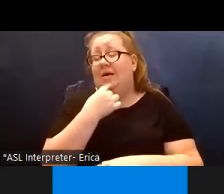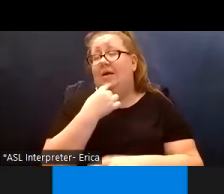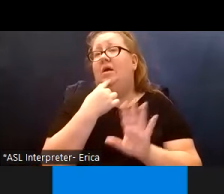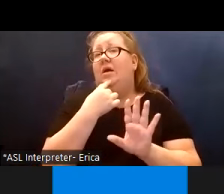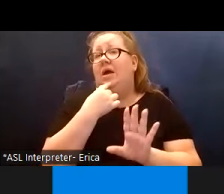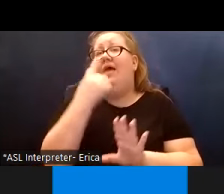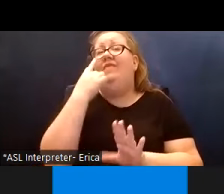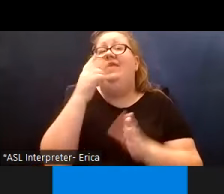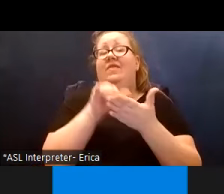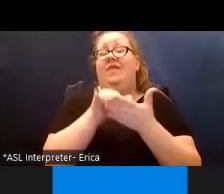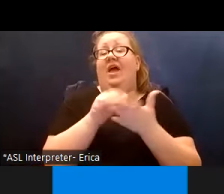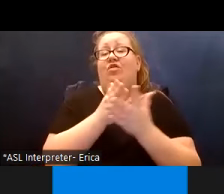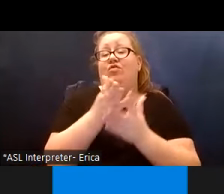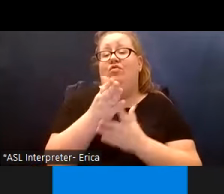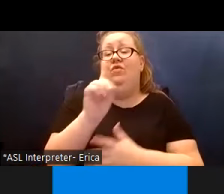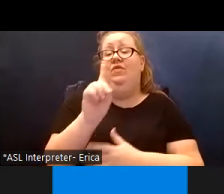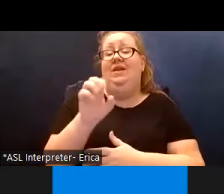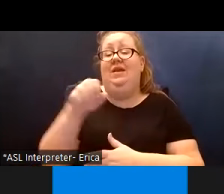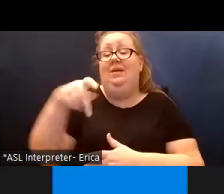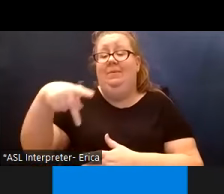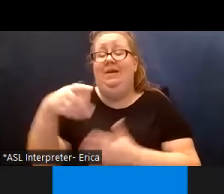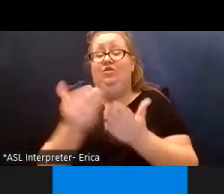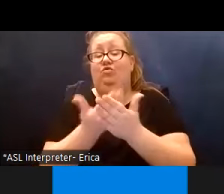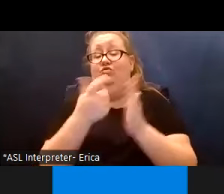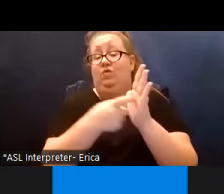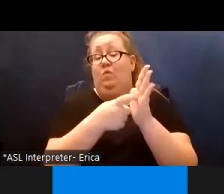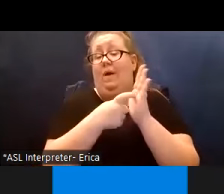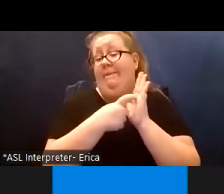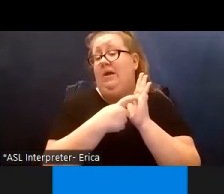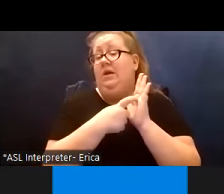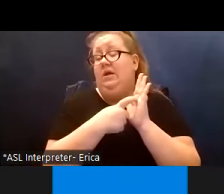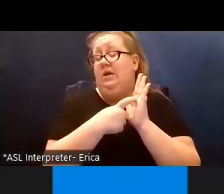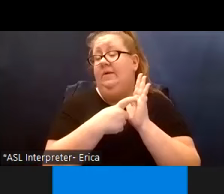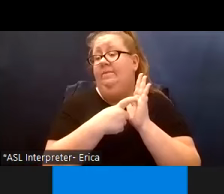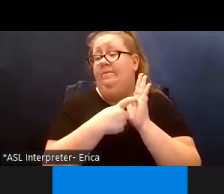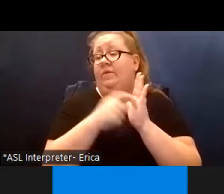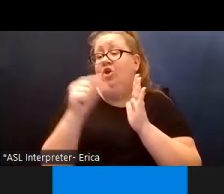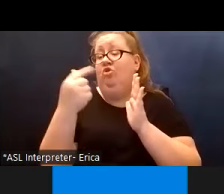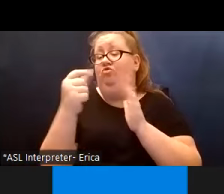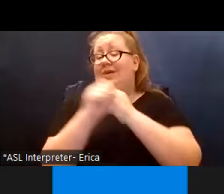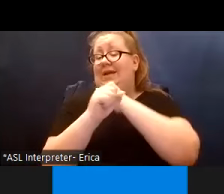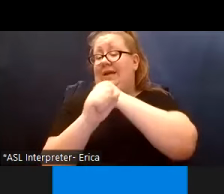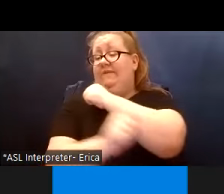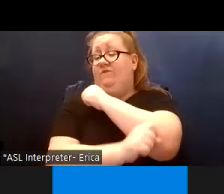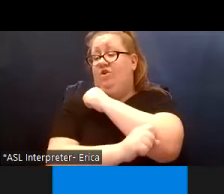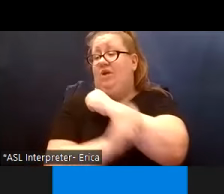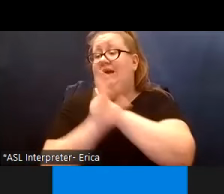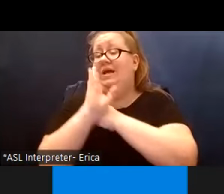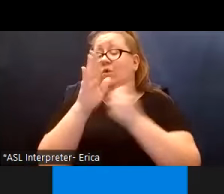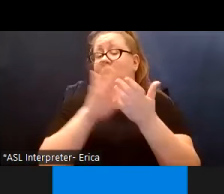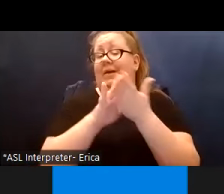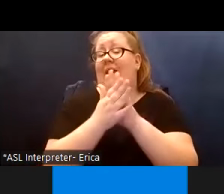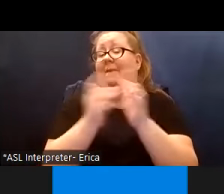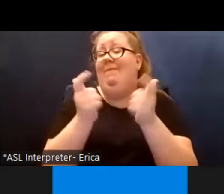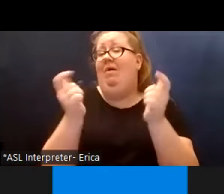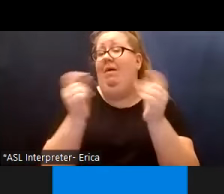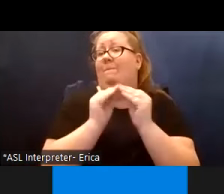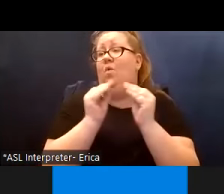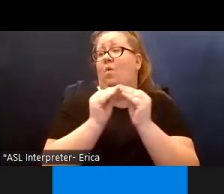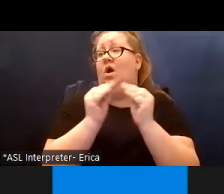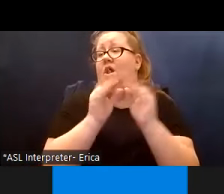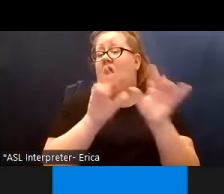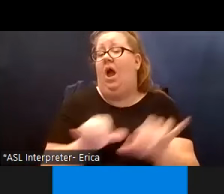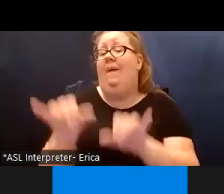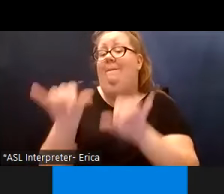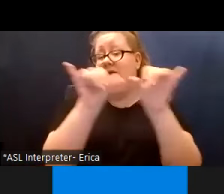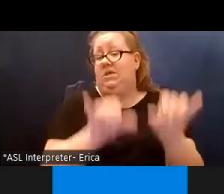that through the DEP's new requirement, green infrastructure is going to become a lot more common